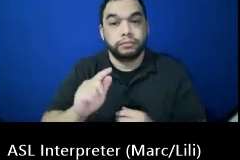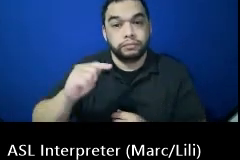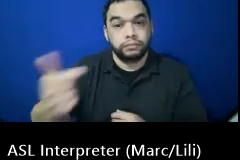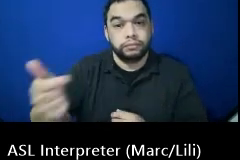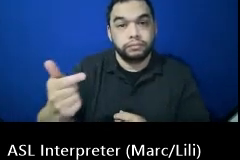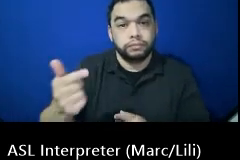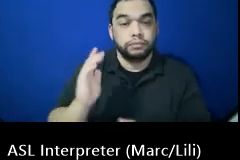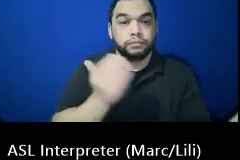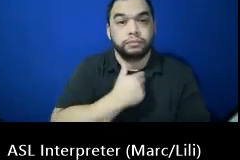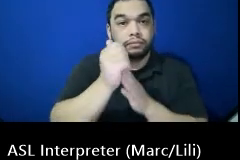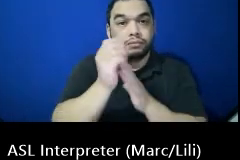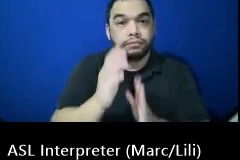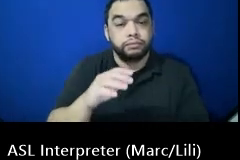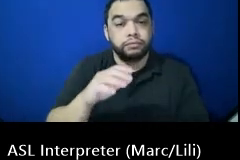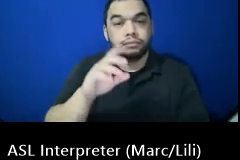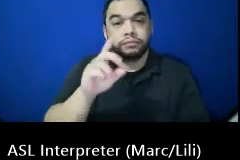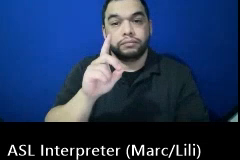start officially